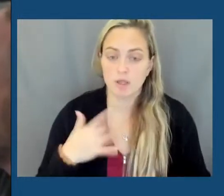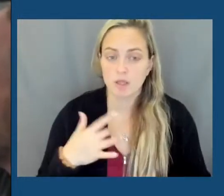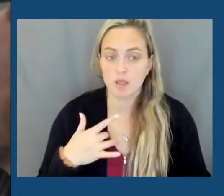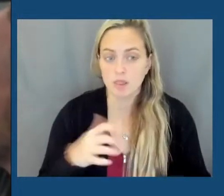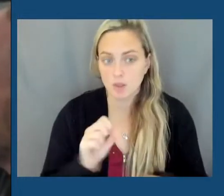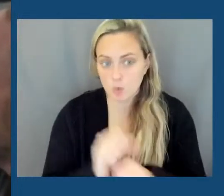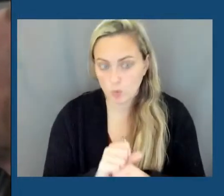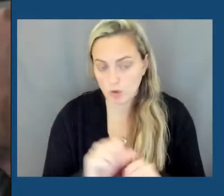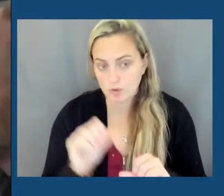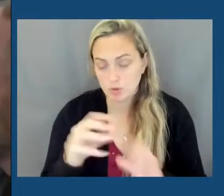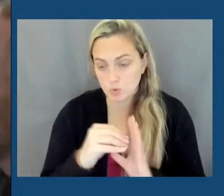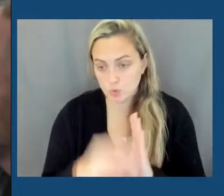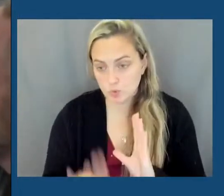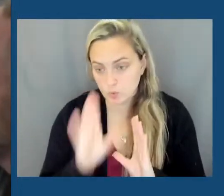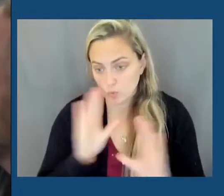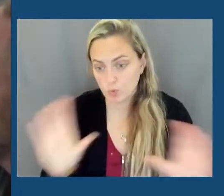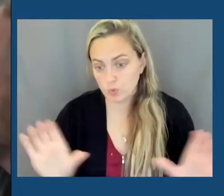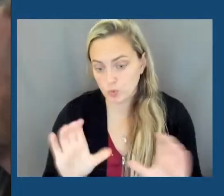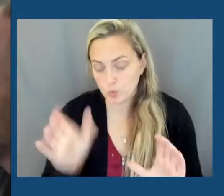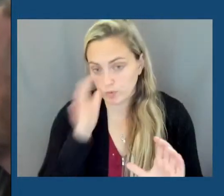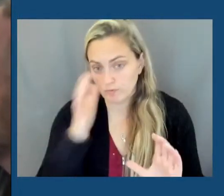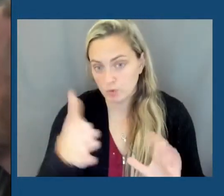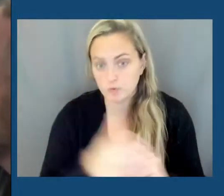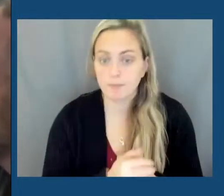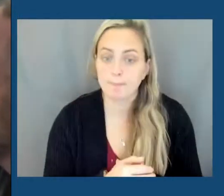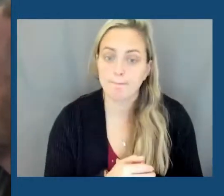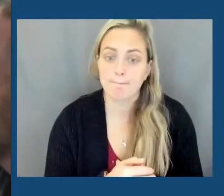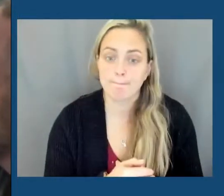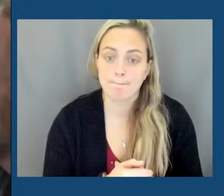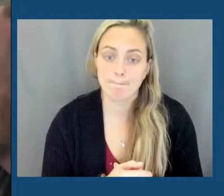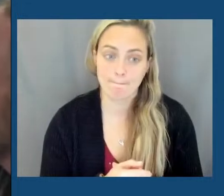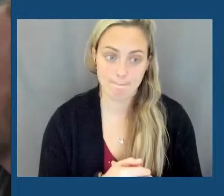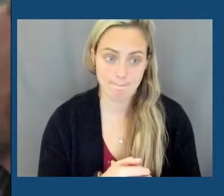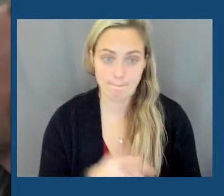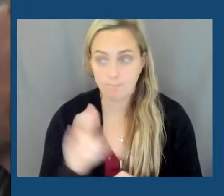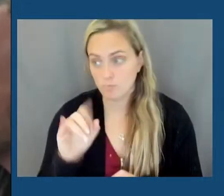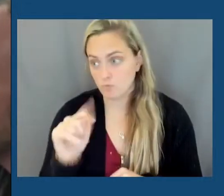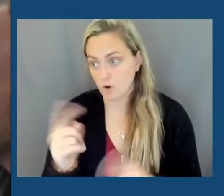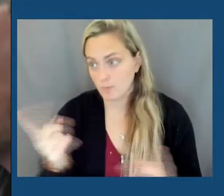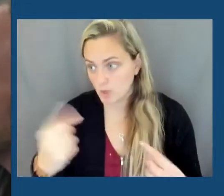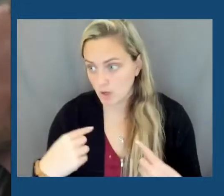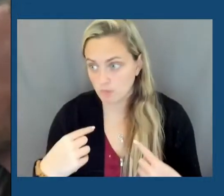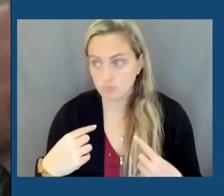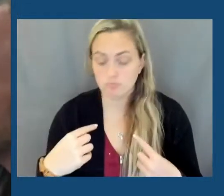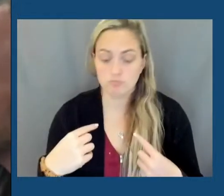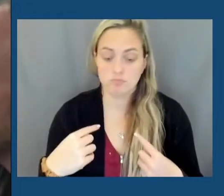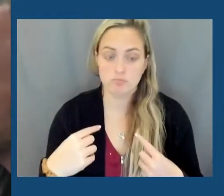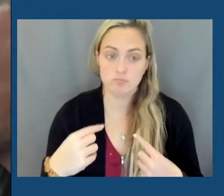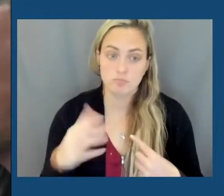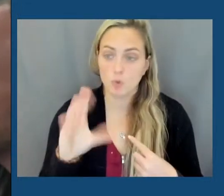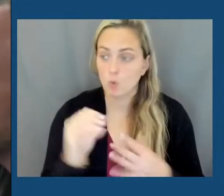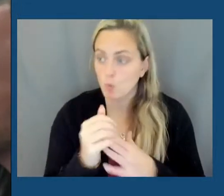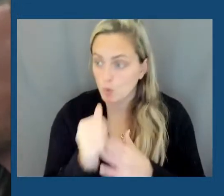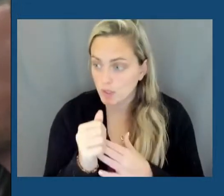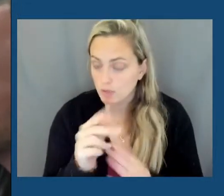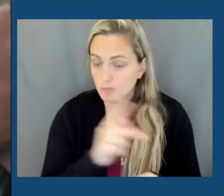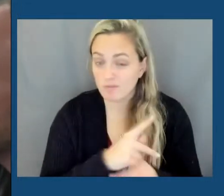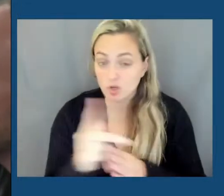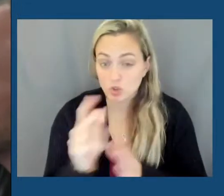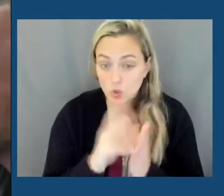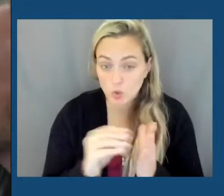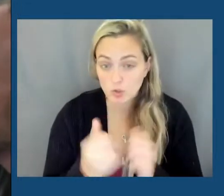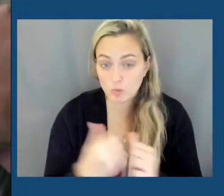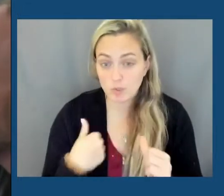that their students will be doing in the future. And having Robert come and co-lead professional learning with